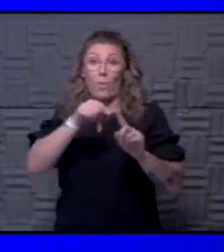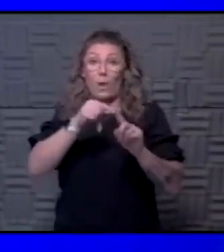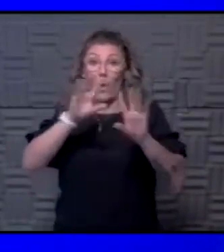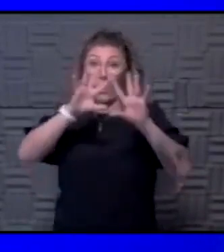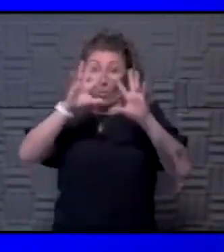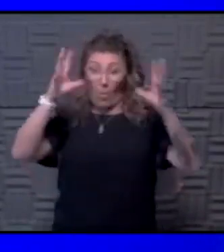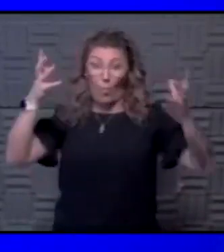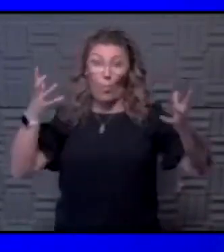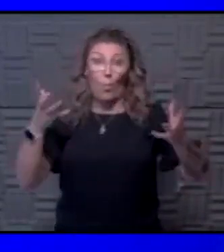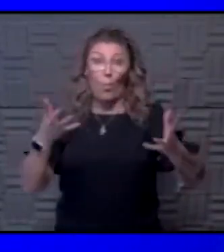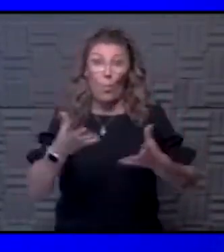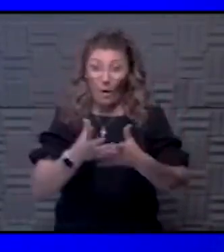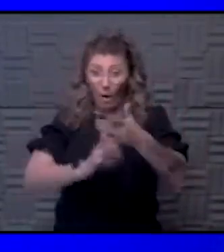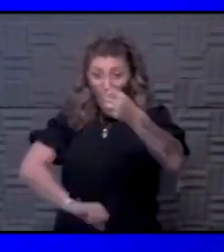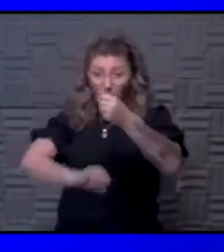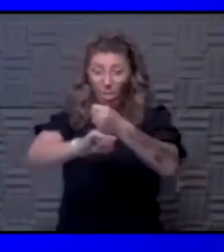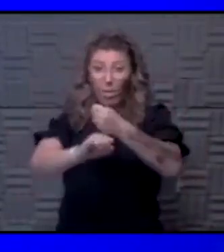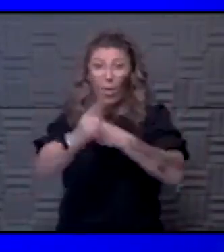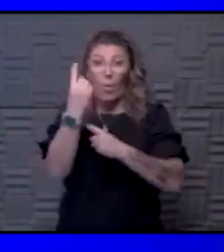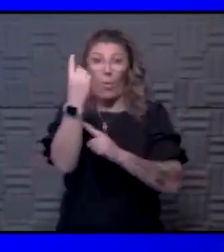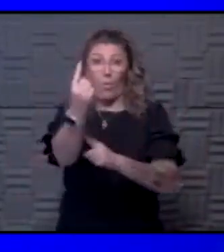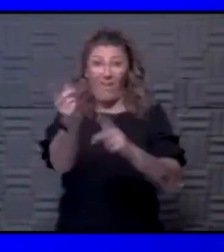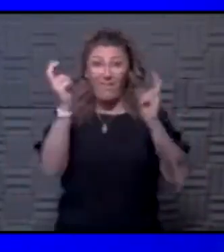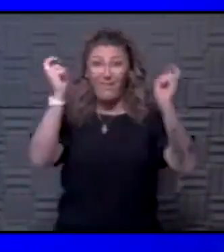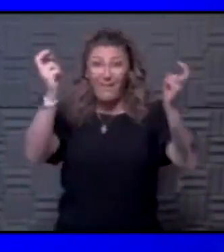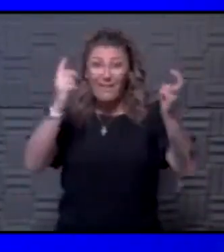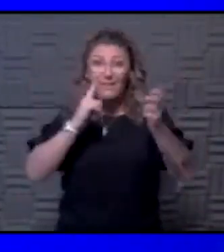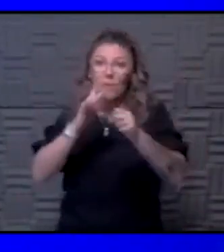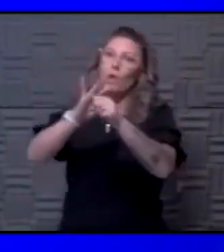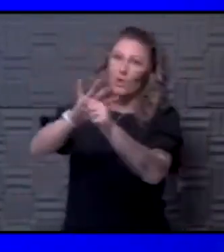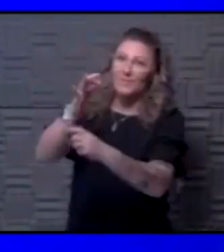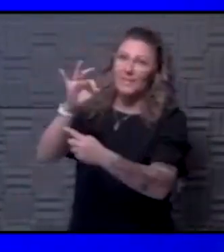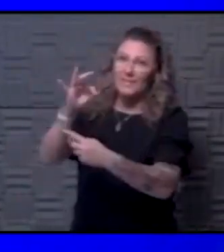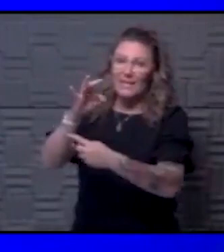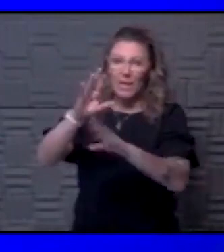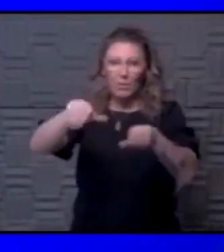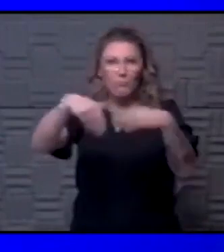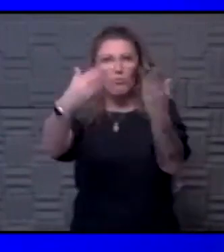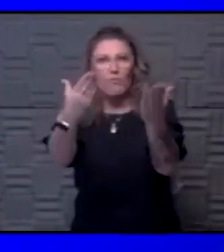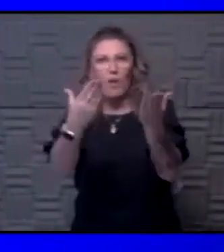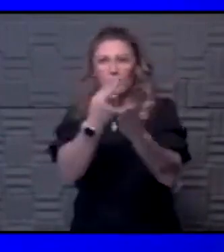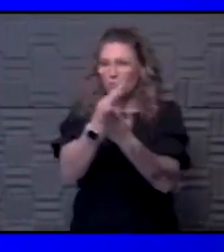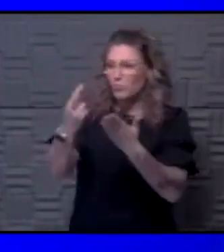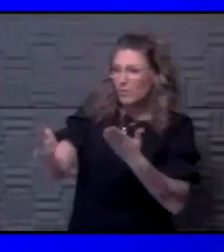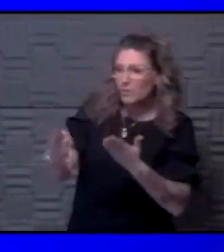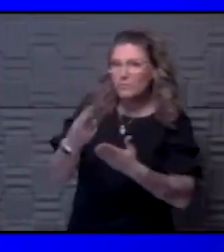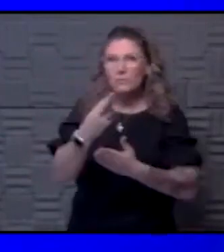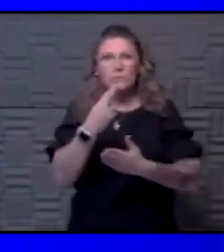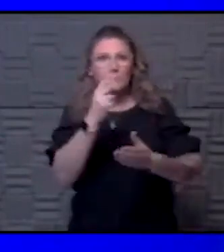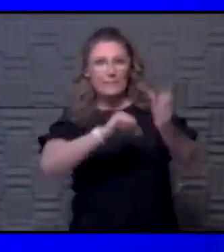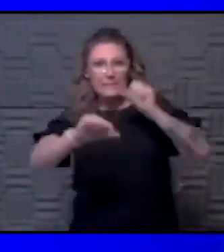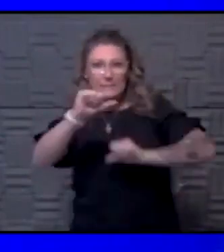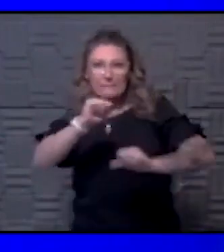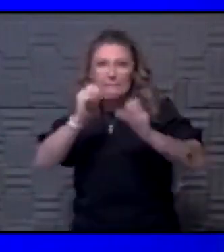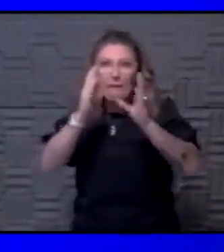world backing this one topic, providing resources, providing the great minds to do this, you can expedite that, and you can